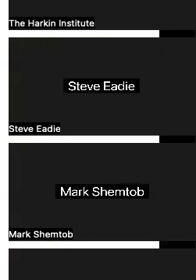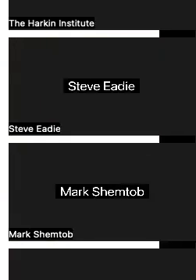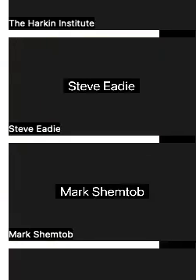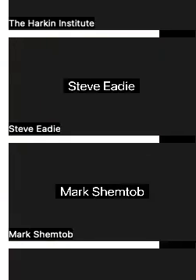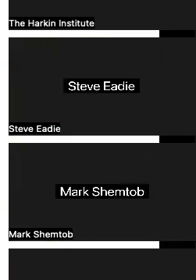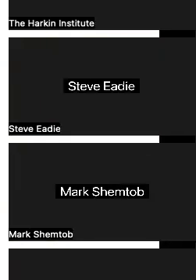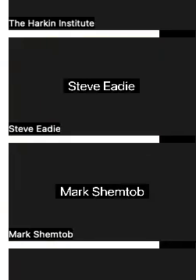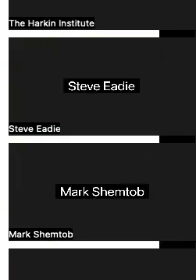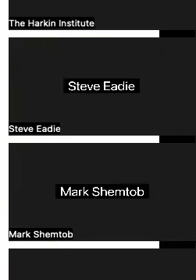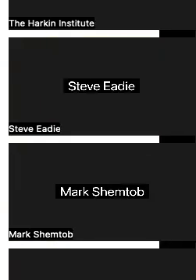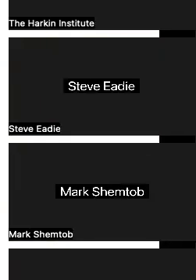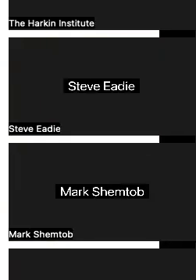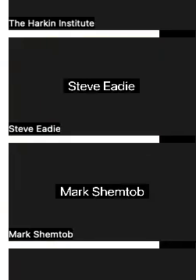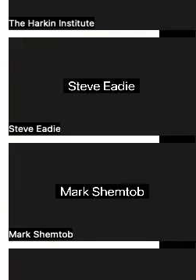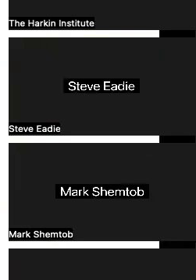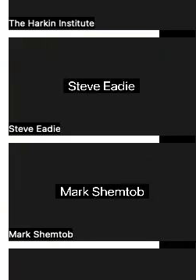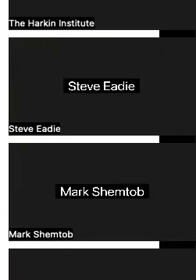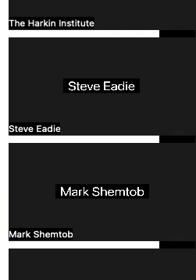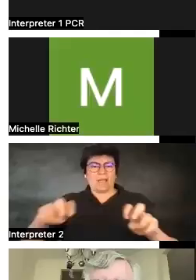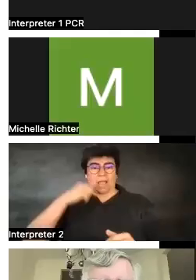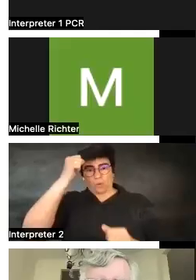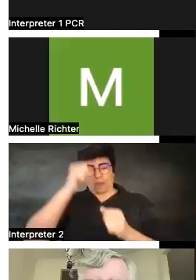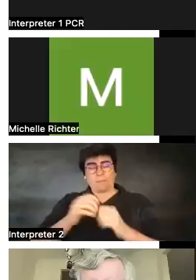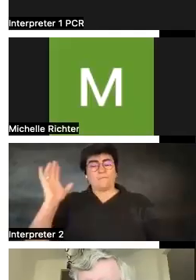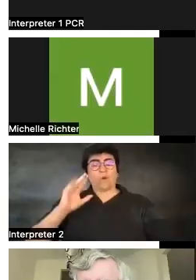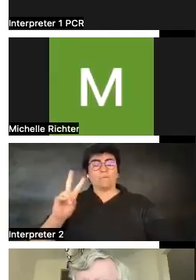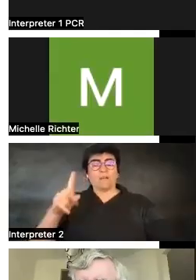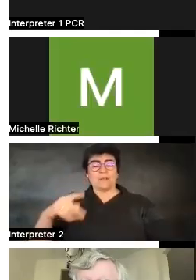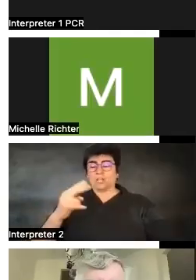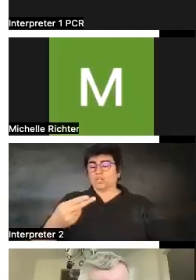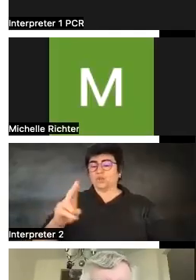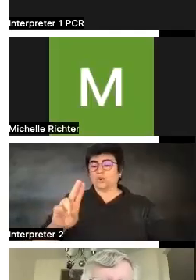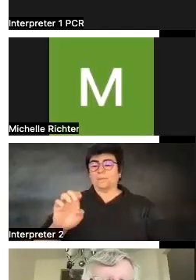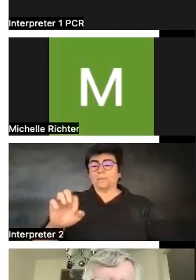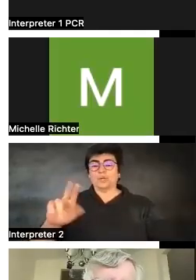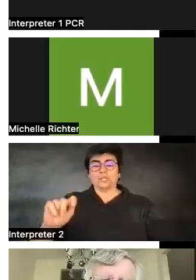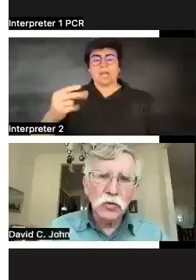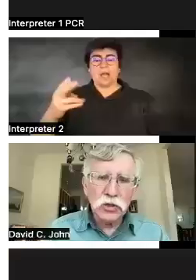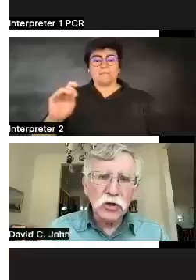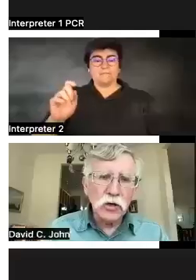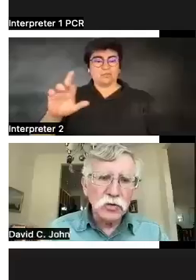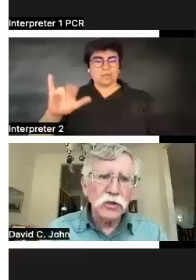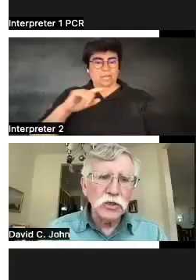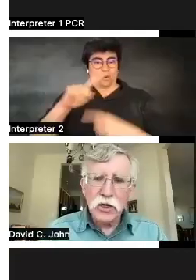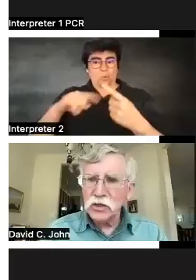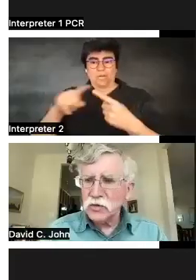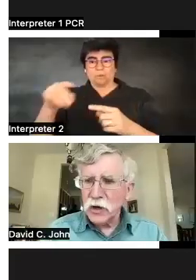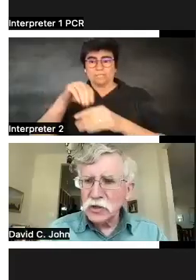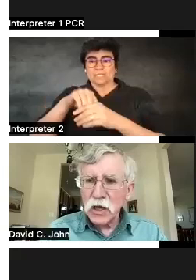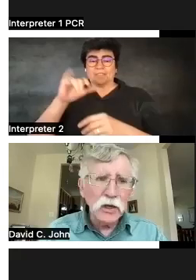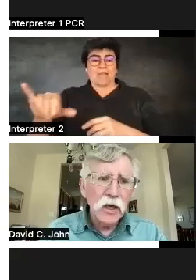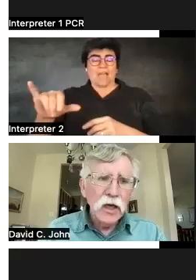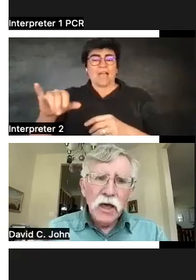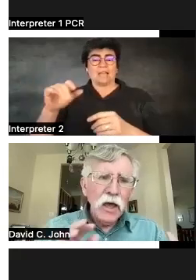excellent speakers. And I'm reminded that former Vice President Hubert Humphrey, when he was in this situation, would start his presentations